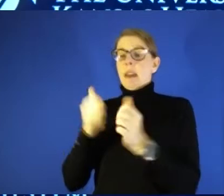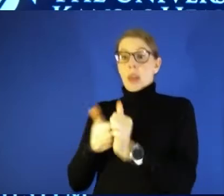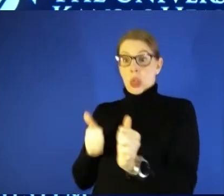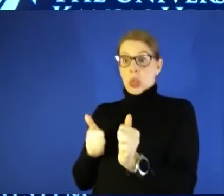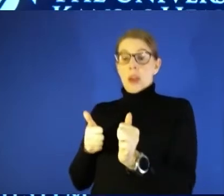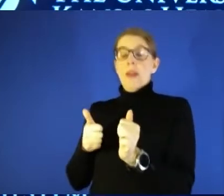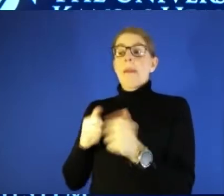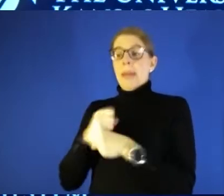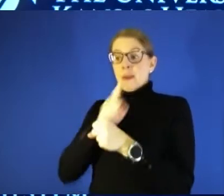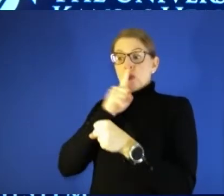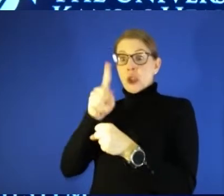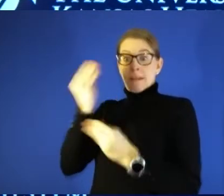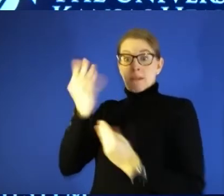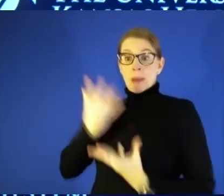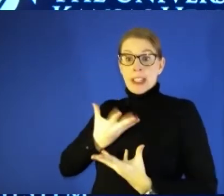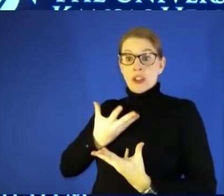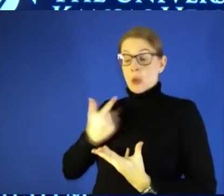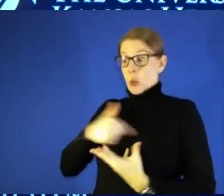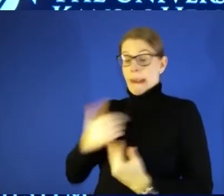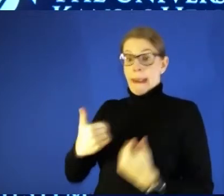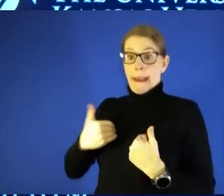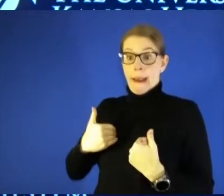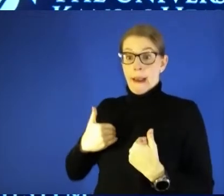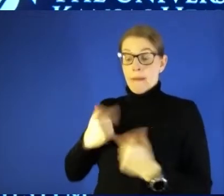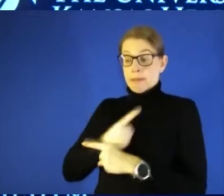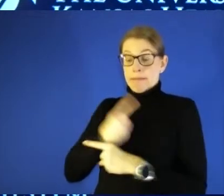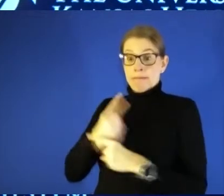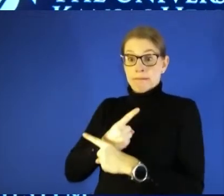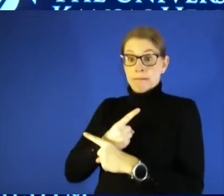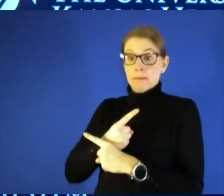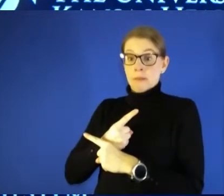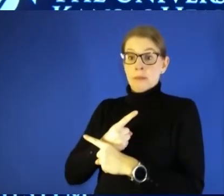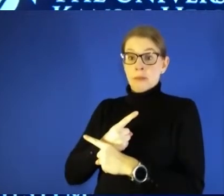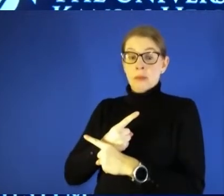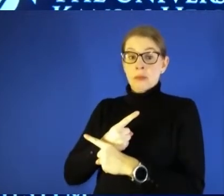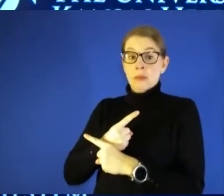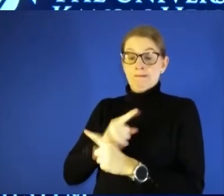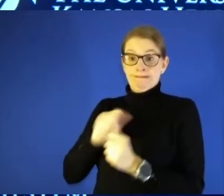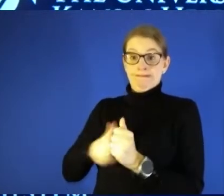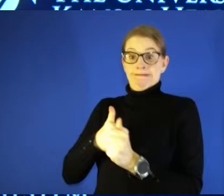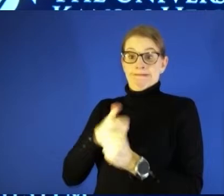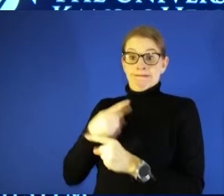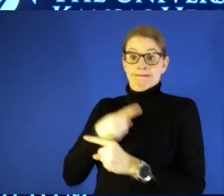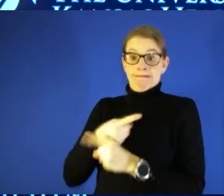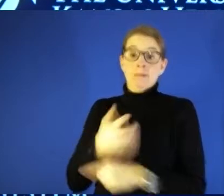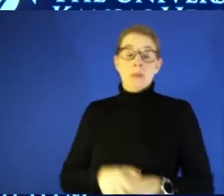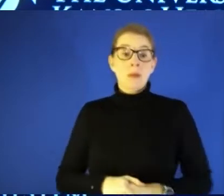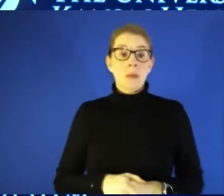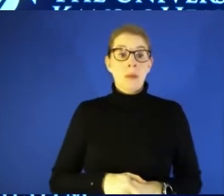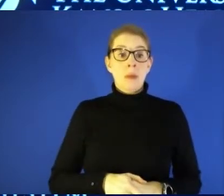sure that the information that we have is accurate and up to date. So we're working through that right now, and we'll hopefully have